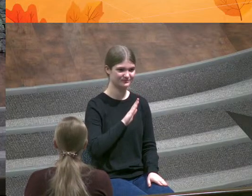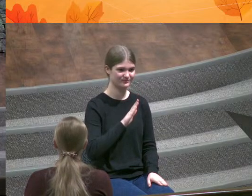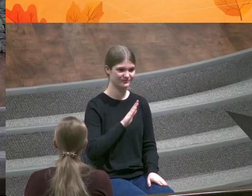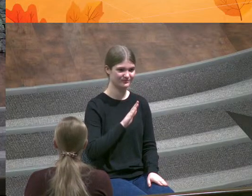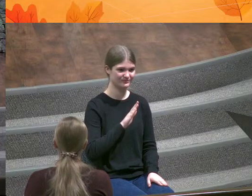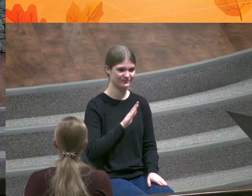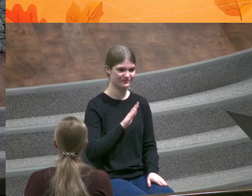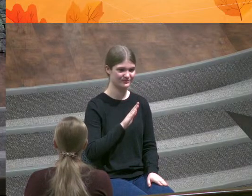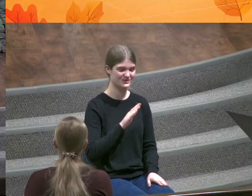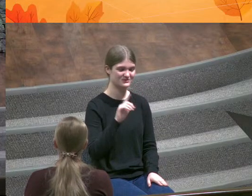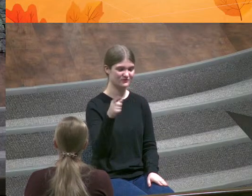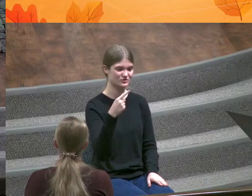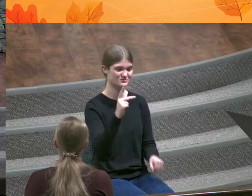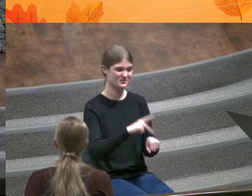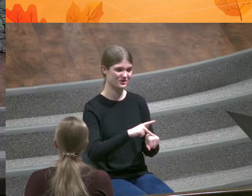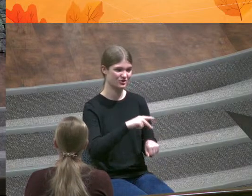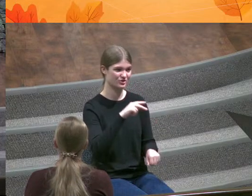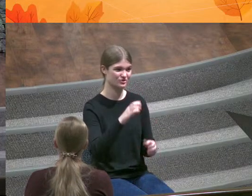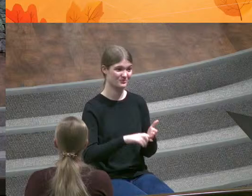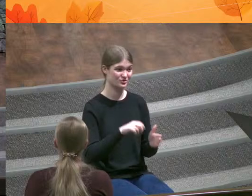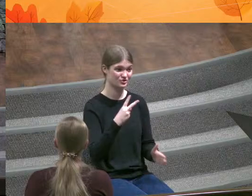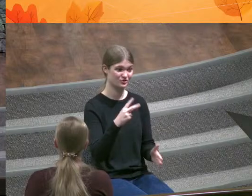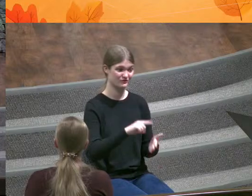That's 1 Peter 2:9.